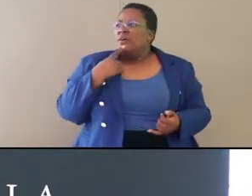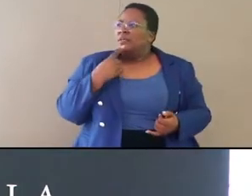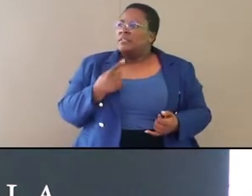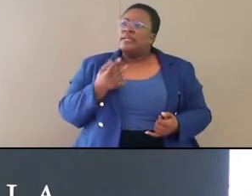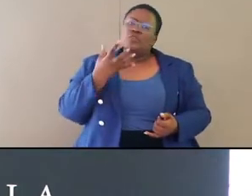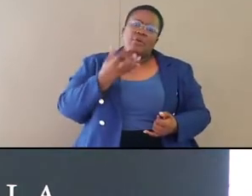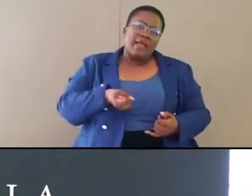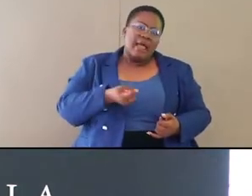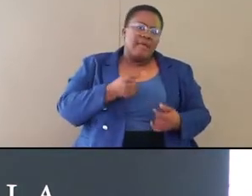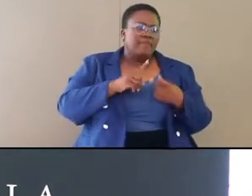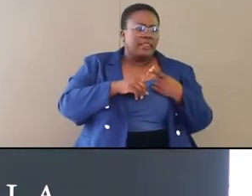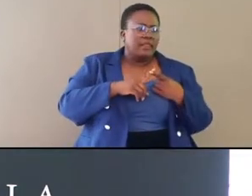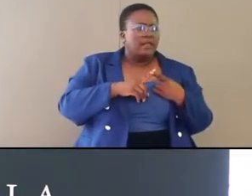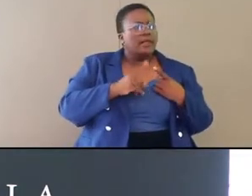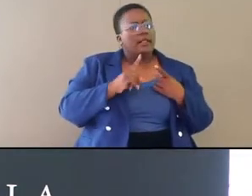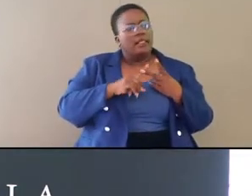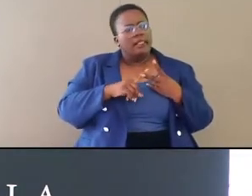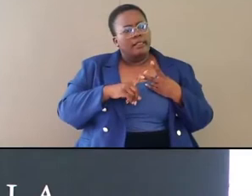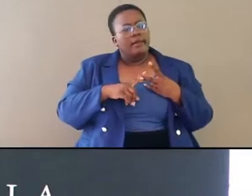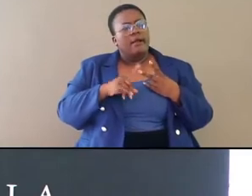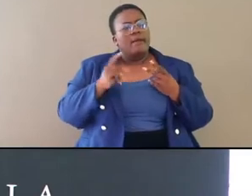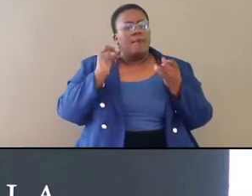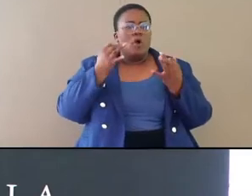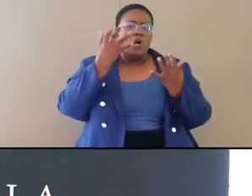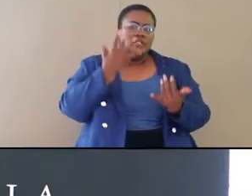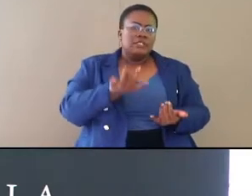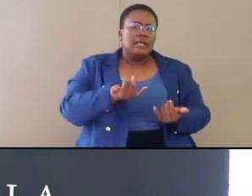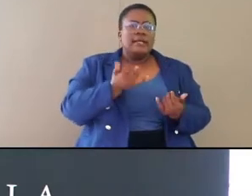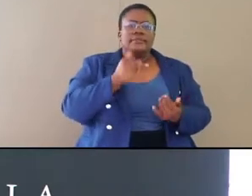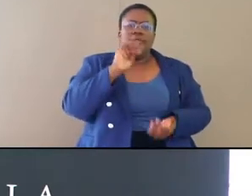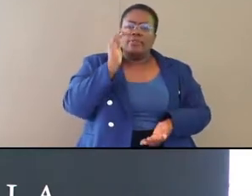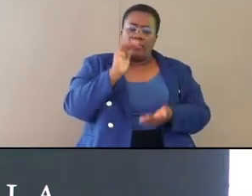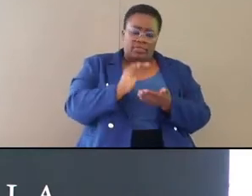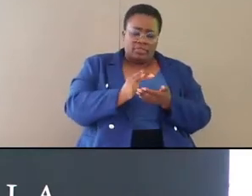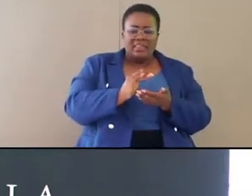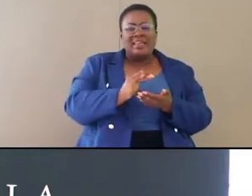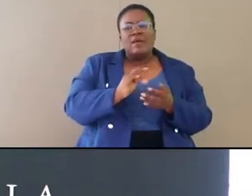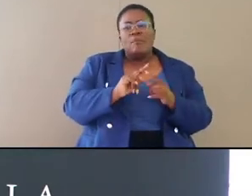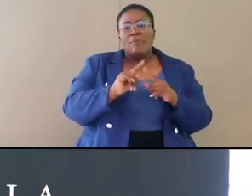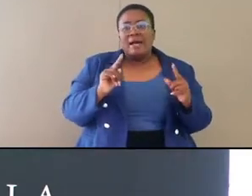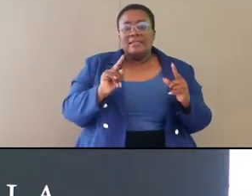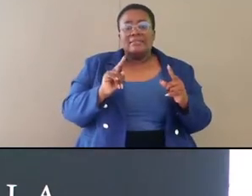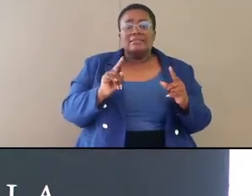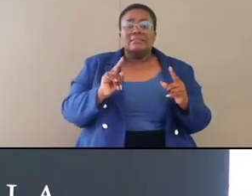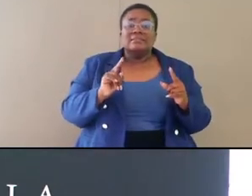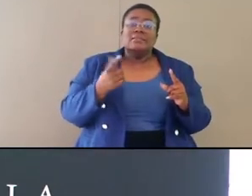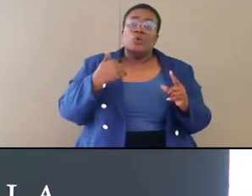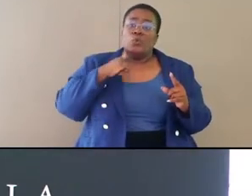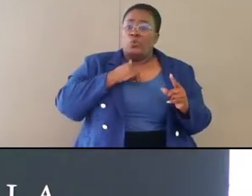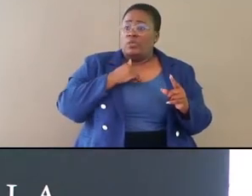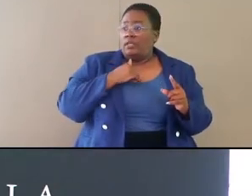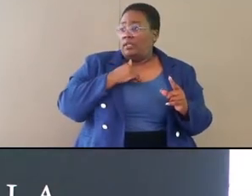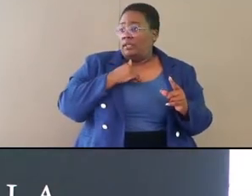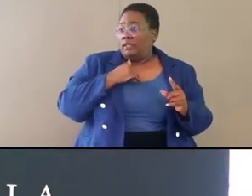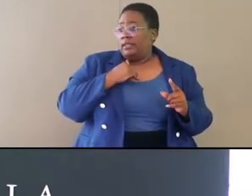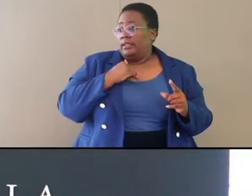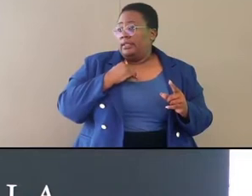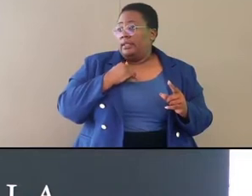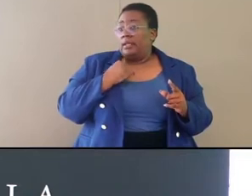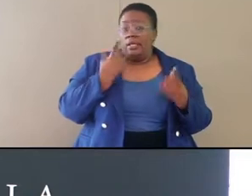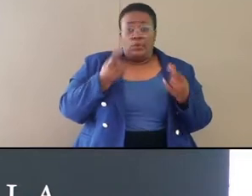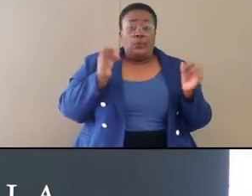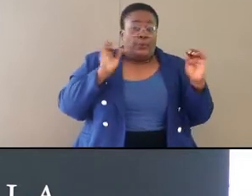cliff and what? The issue is, can we afford not to lift our communities?